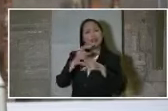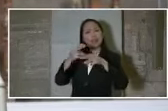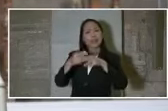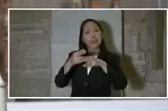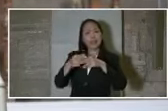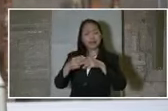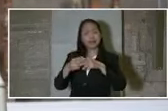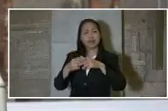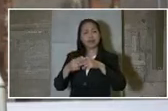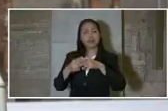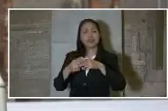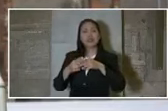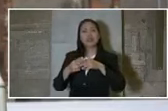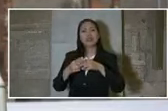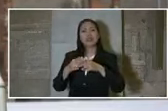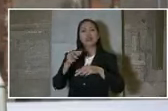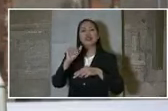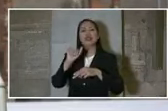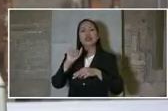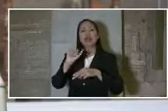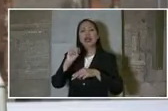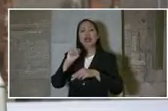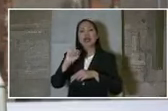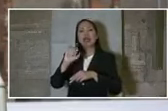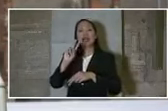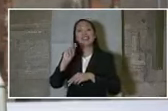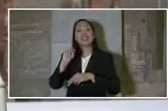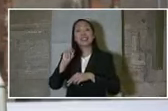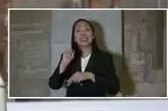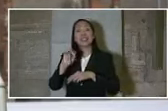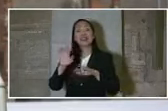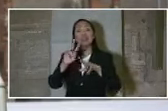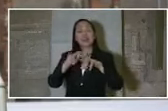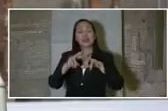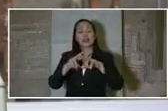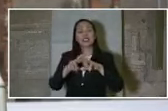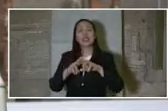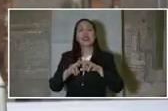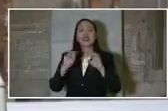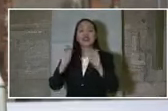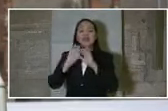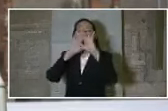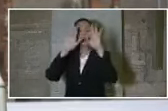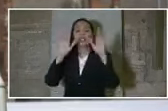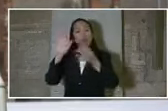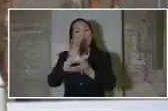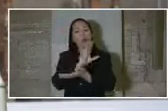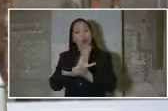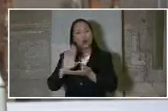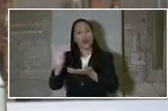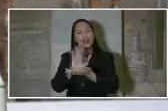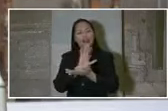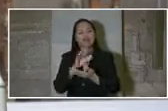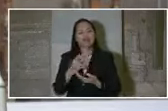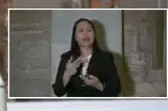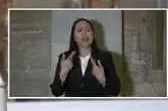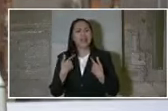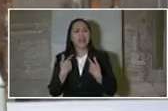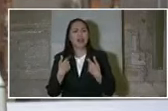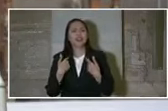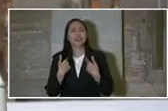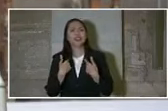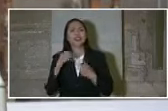ng choir ay Asin at Ilaw Choir. Meron ding isang charismatic